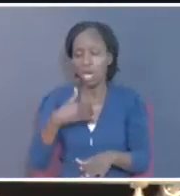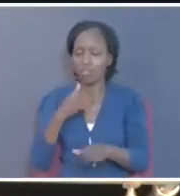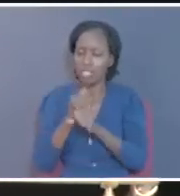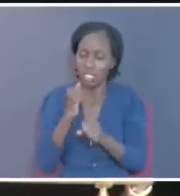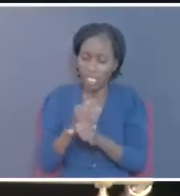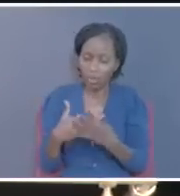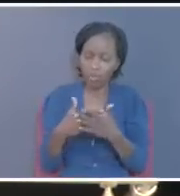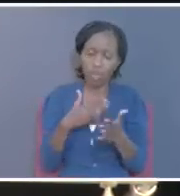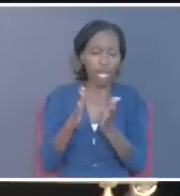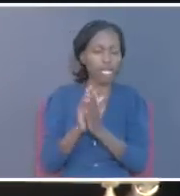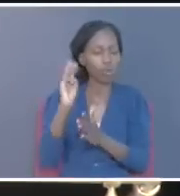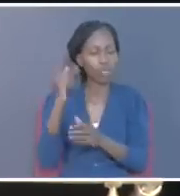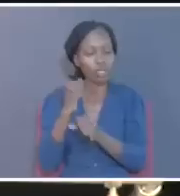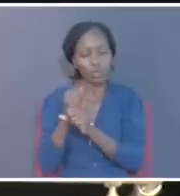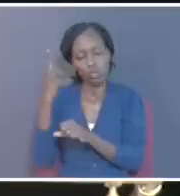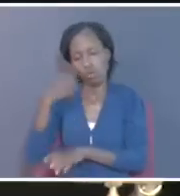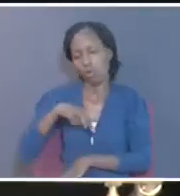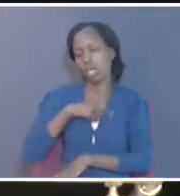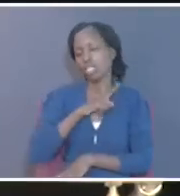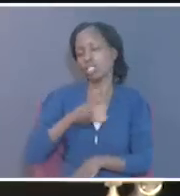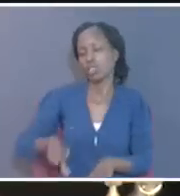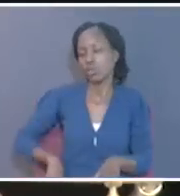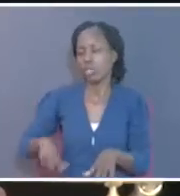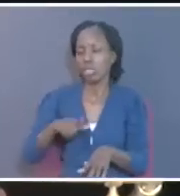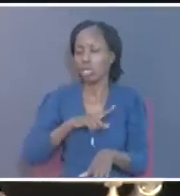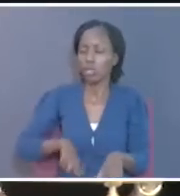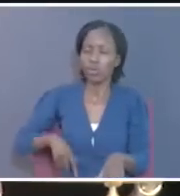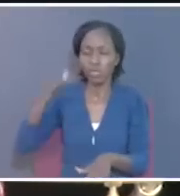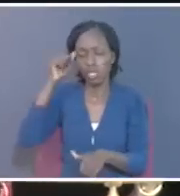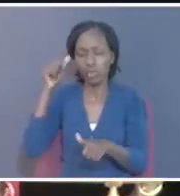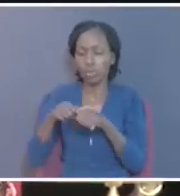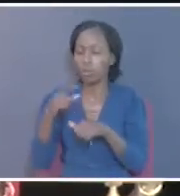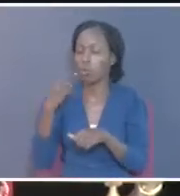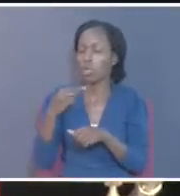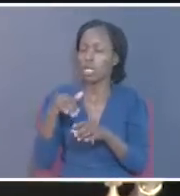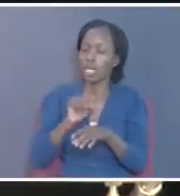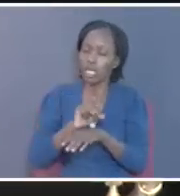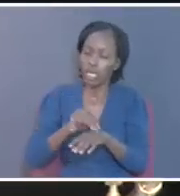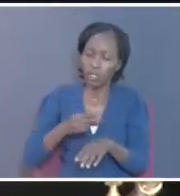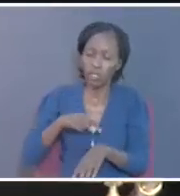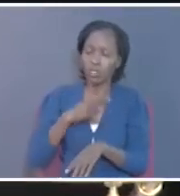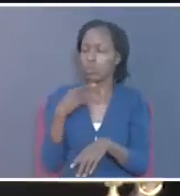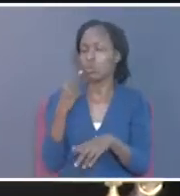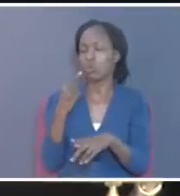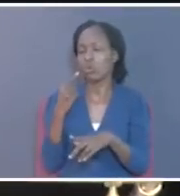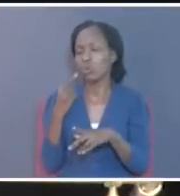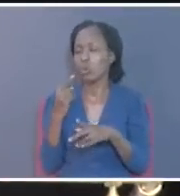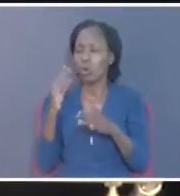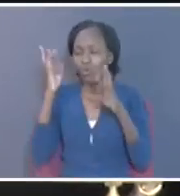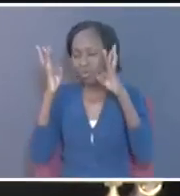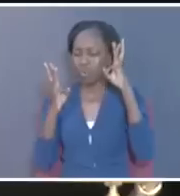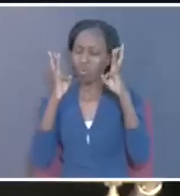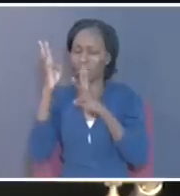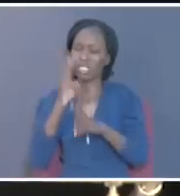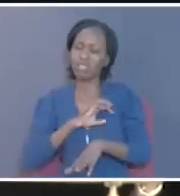will do it for us, oh Father. We remember, Lord, even those in our nation that could be distressed, anxious,